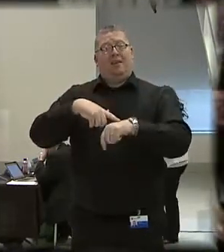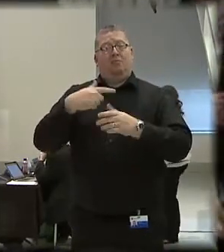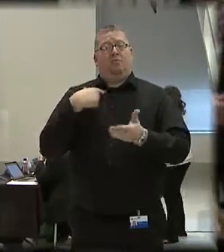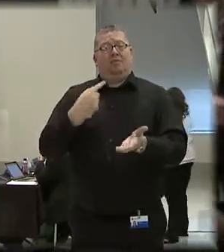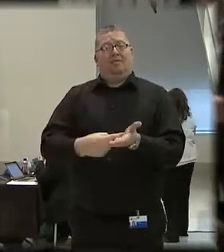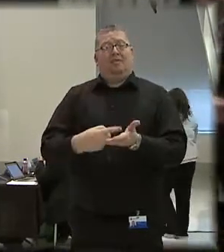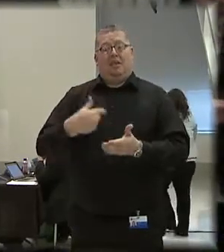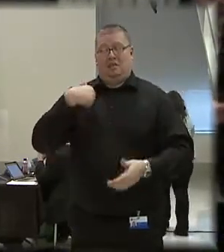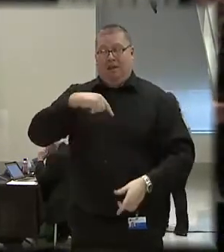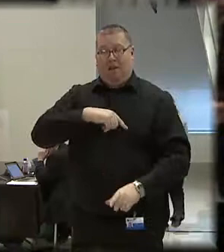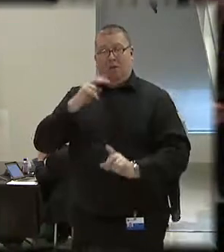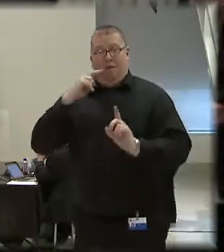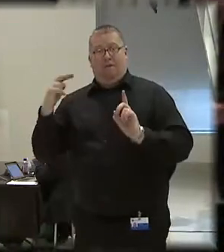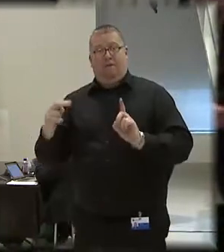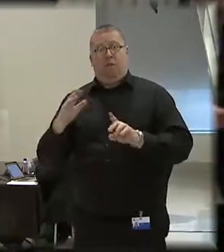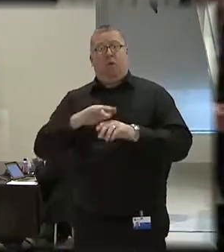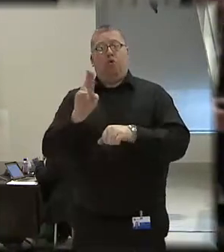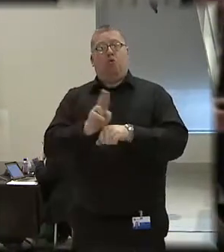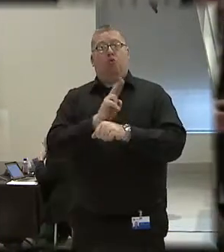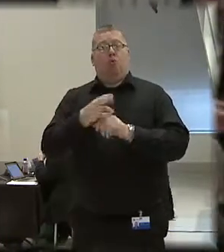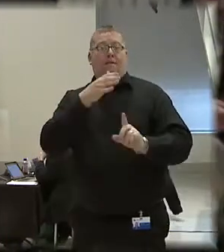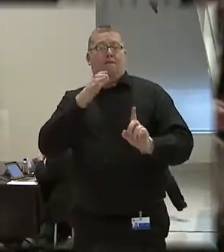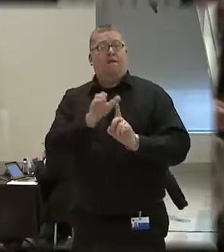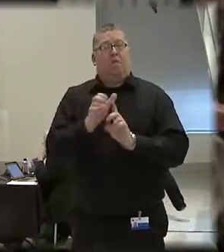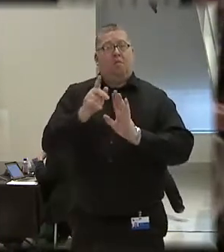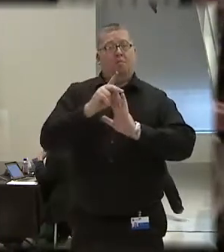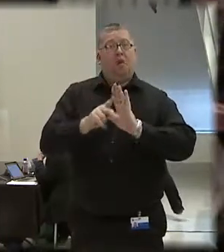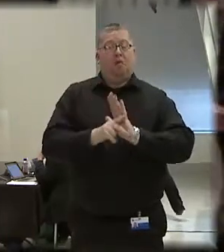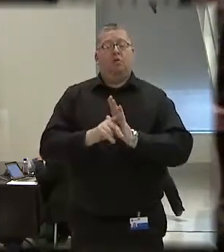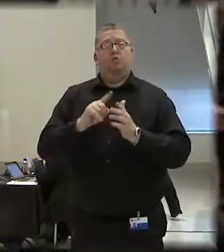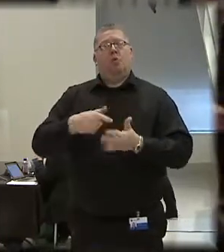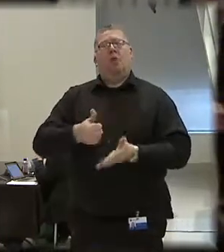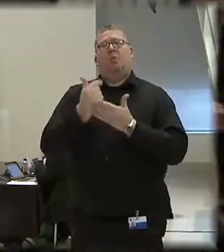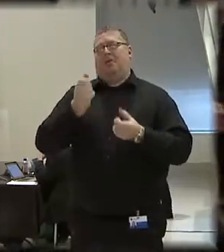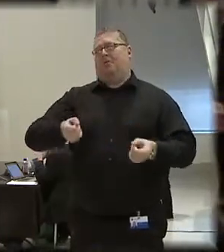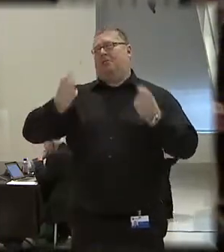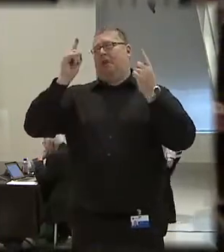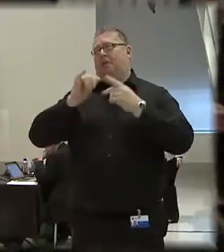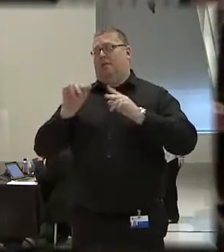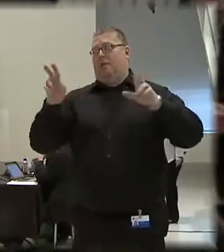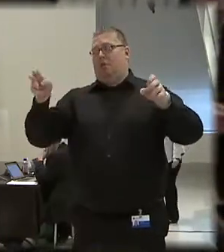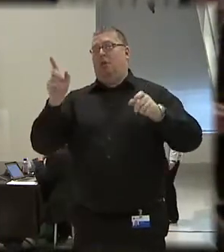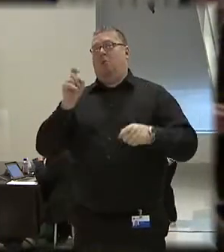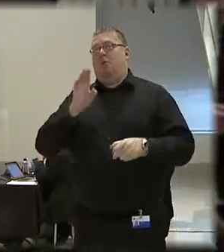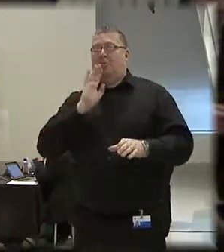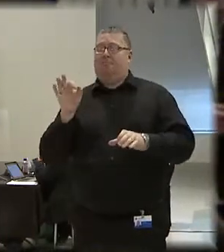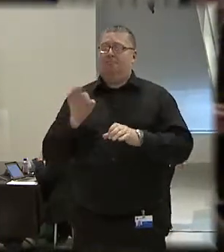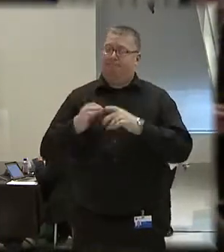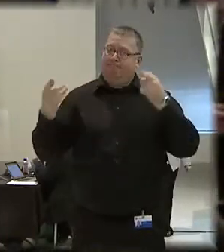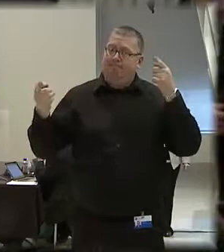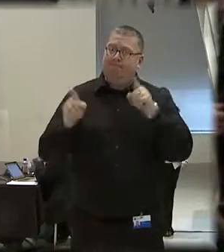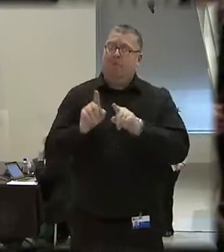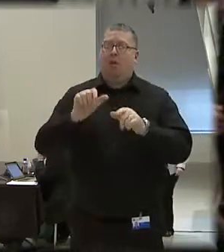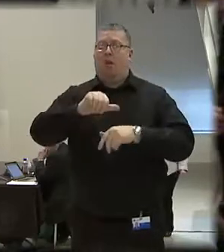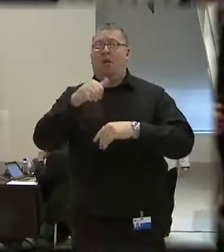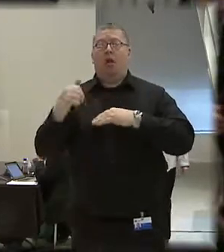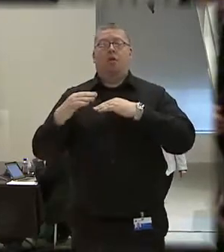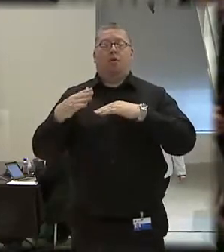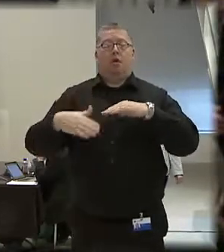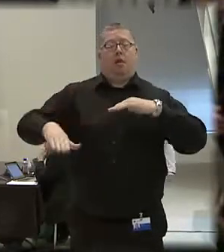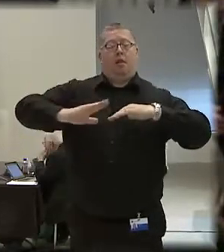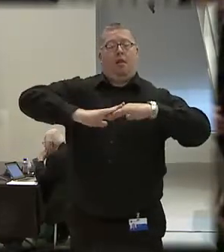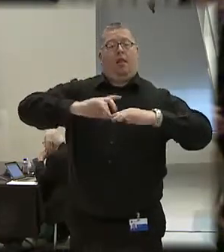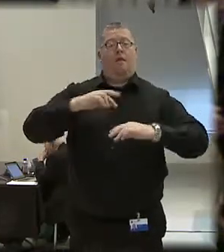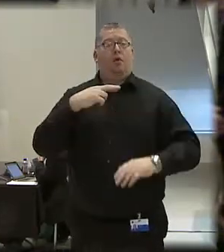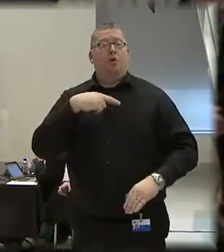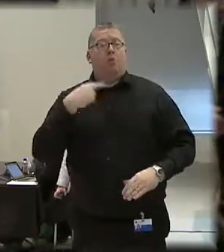our views on use of force policies. To frame this issue, it must be noted that another layer of risk has been added